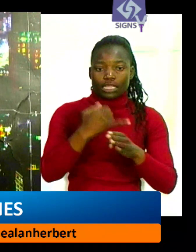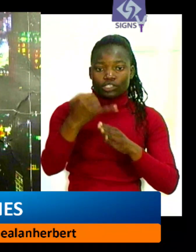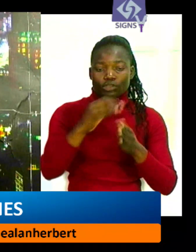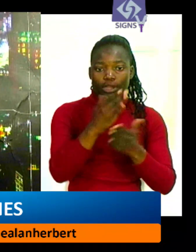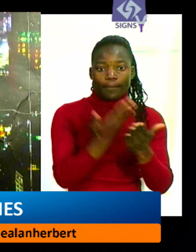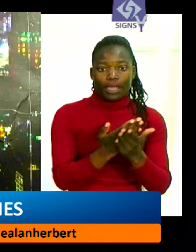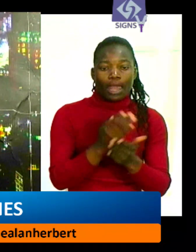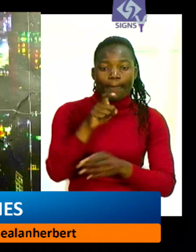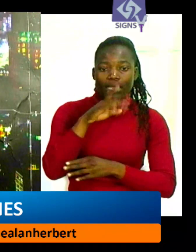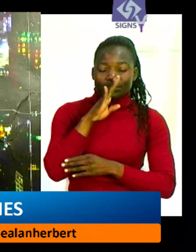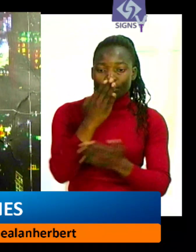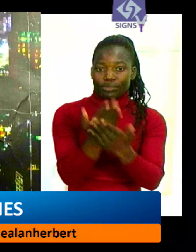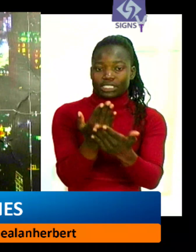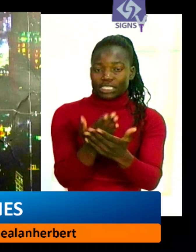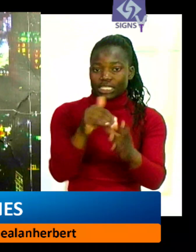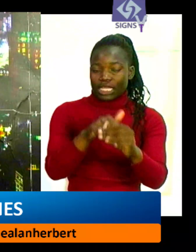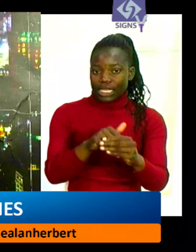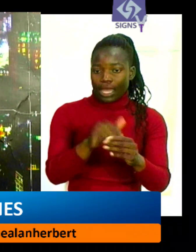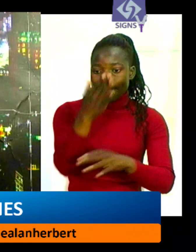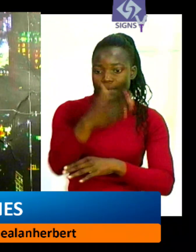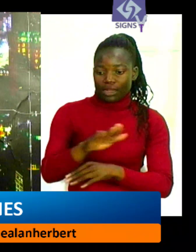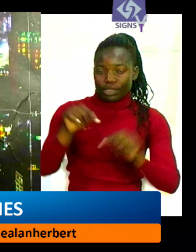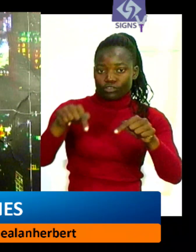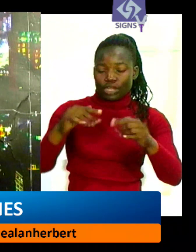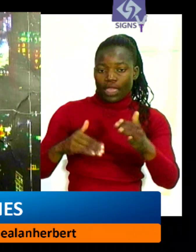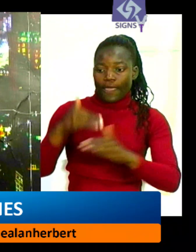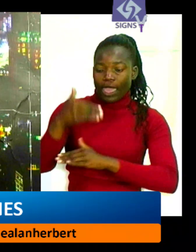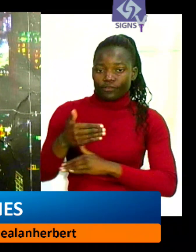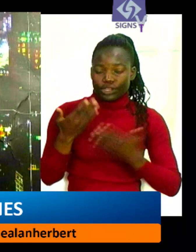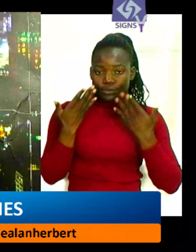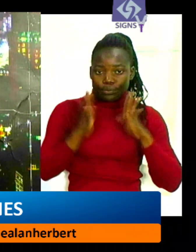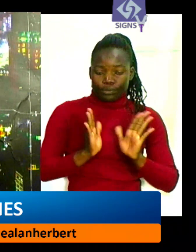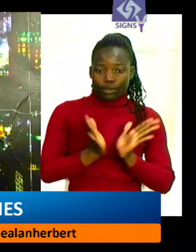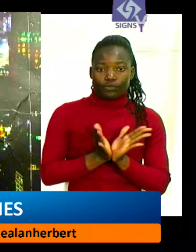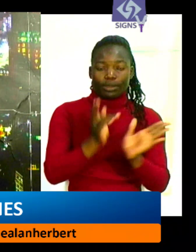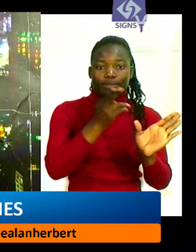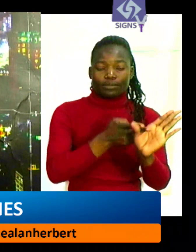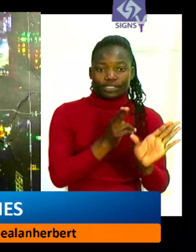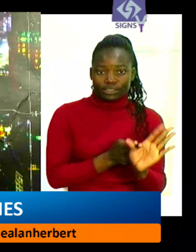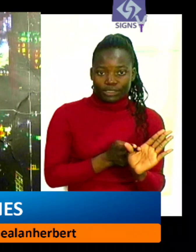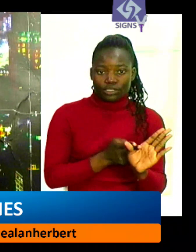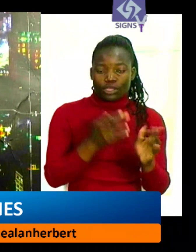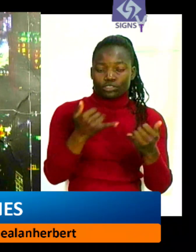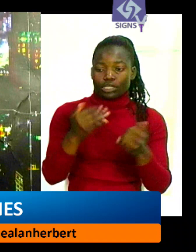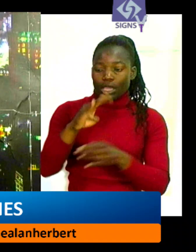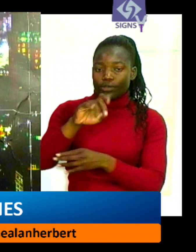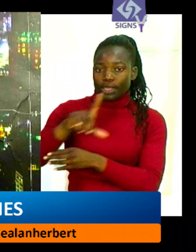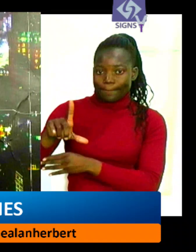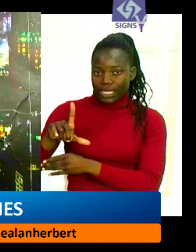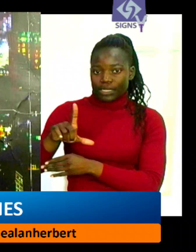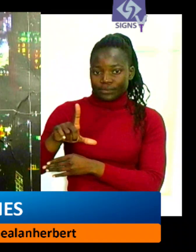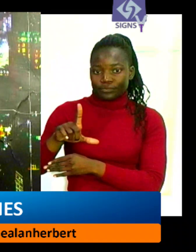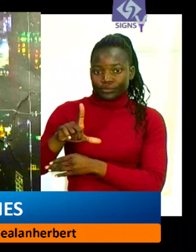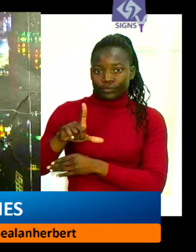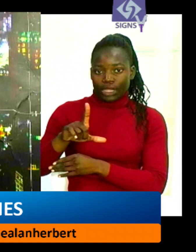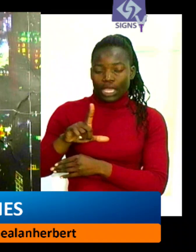Parliament. The Social Health Insurance Bill is set to be tabled in Parliament today following the conclusion of public